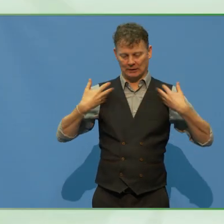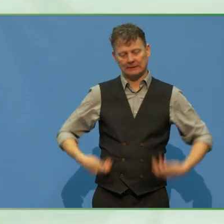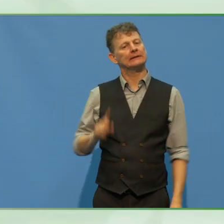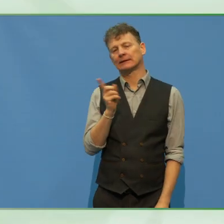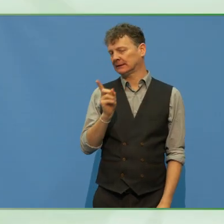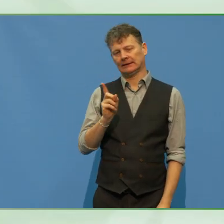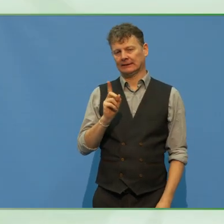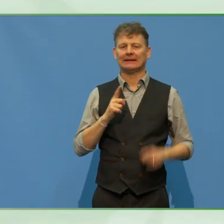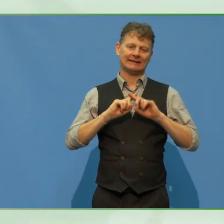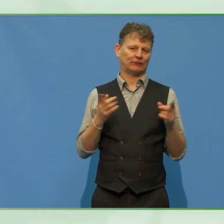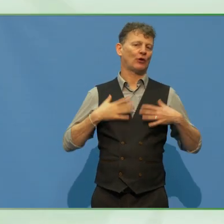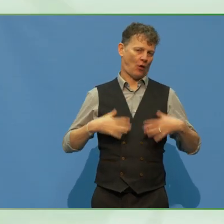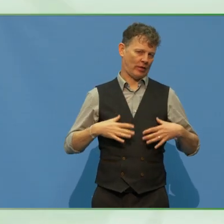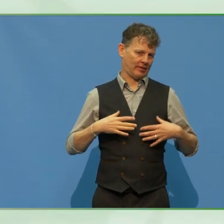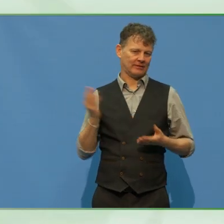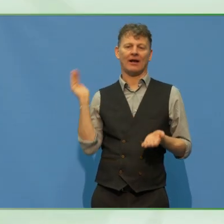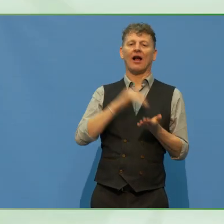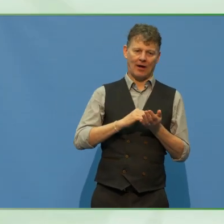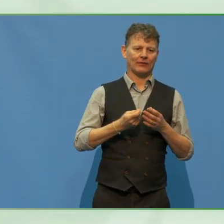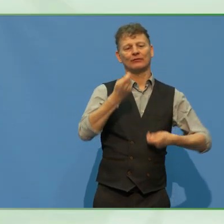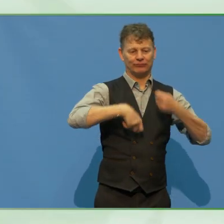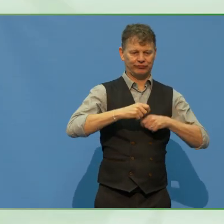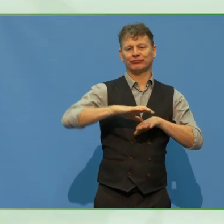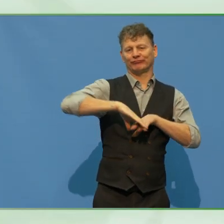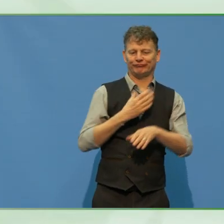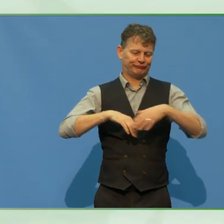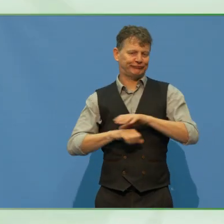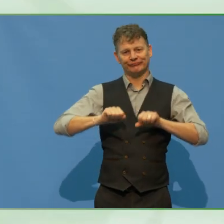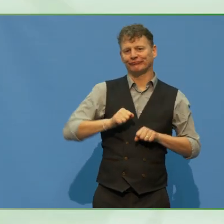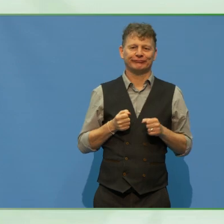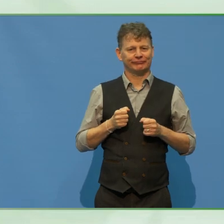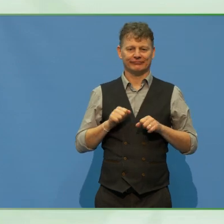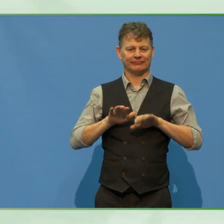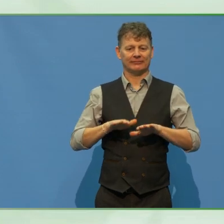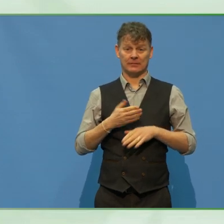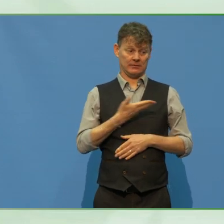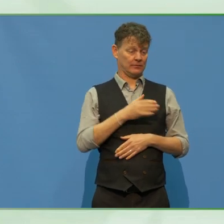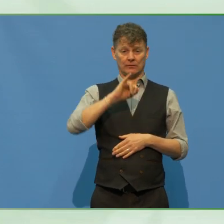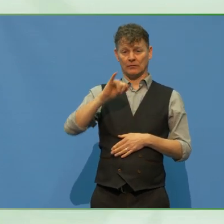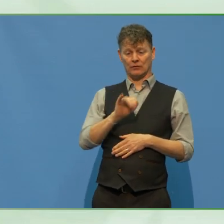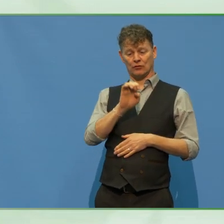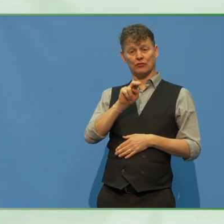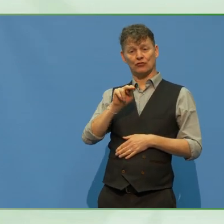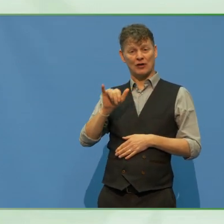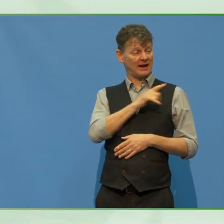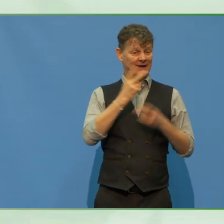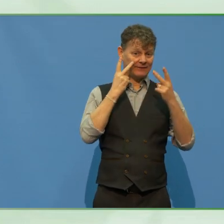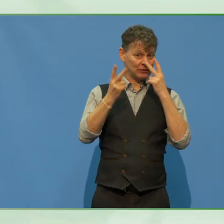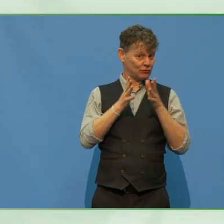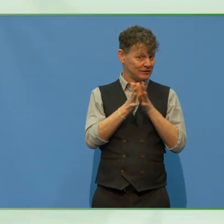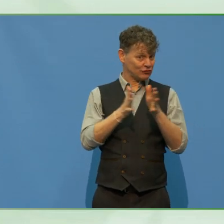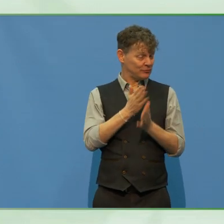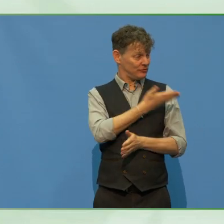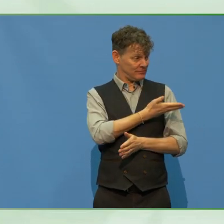in a bathroom downstairs, so just in case you were wondering. But Jenny, shall we go to you for a visual description, and then we'll do formal introductions?